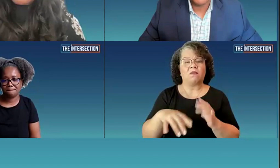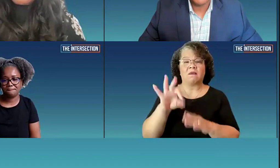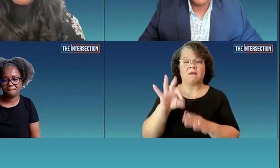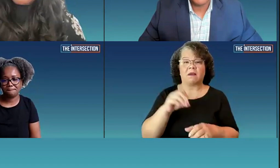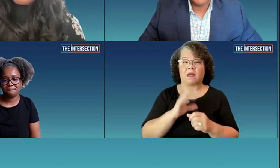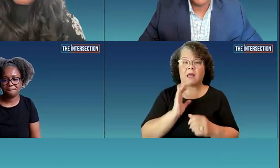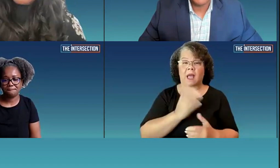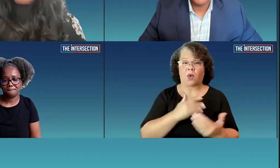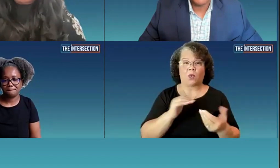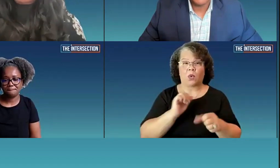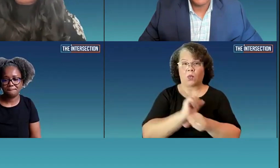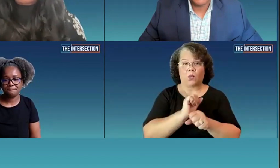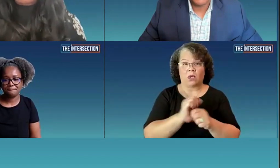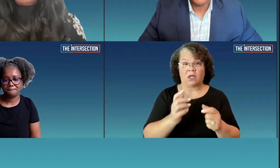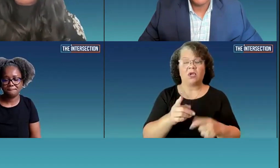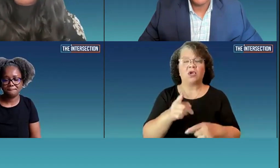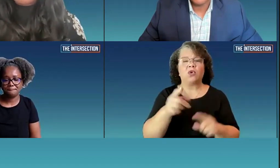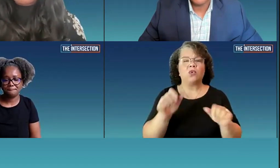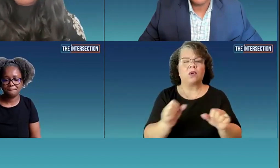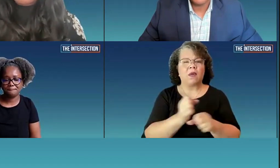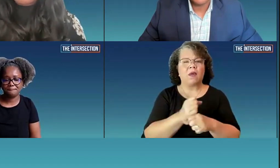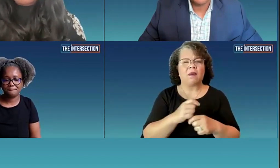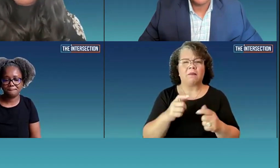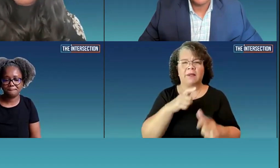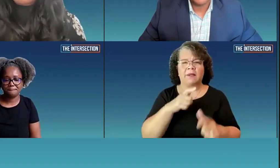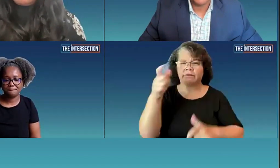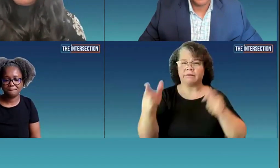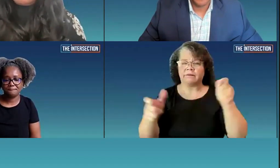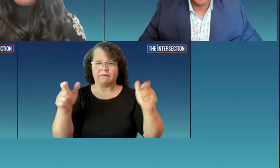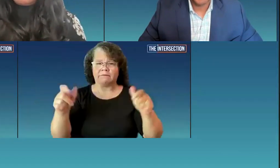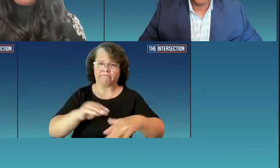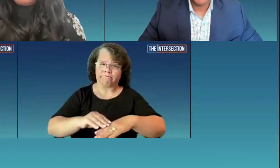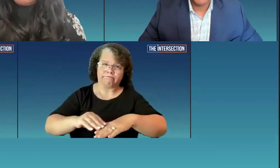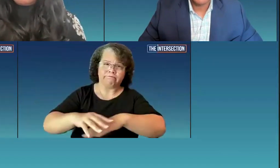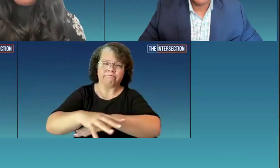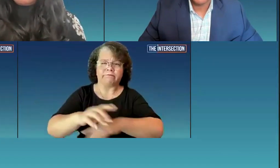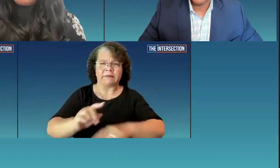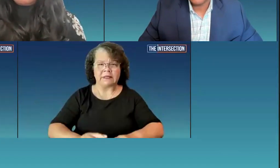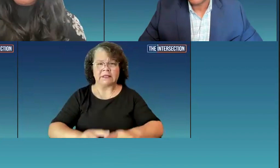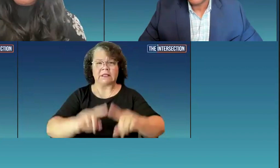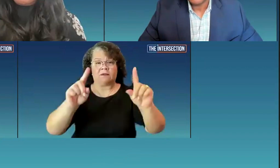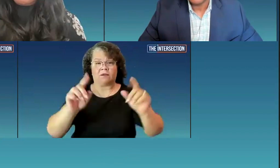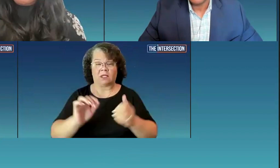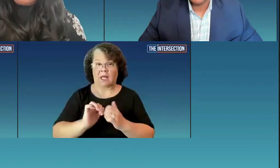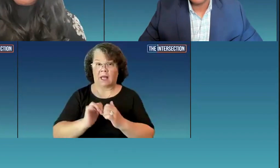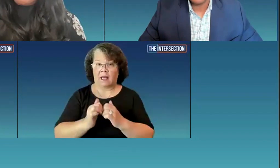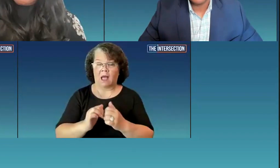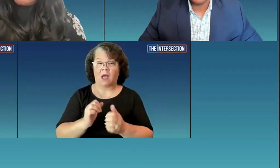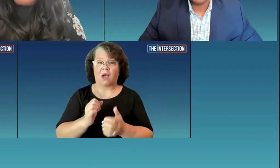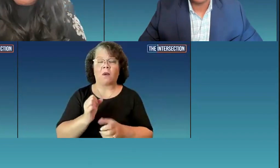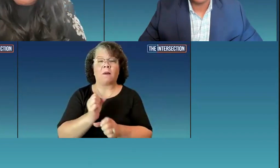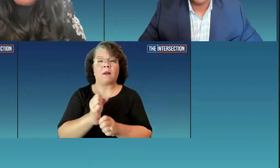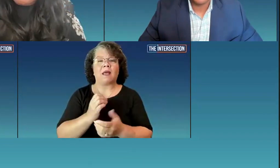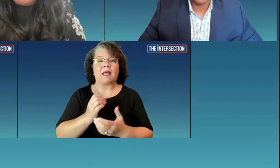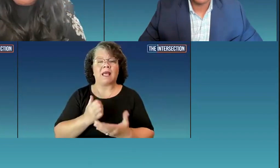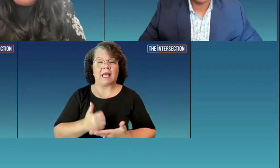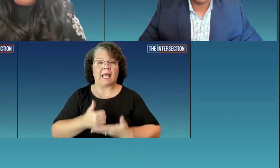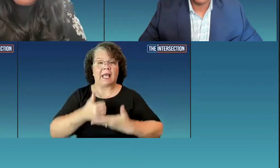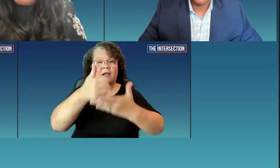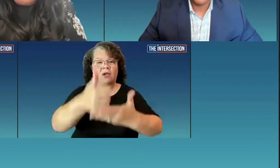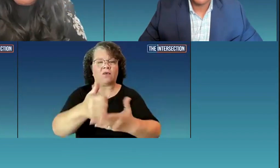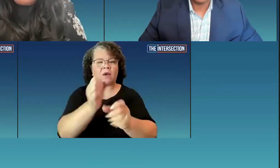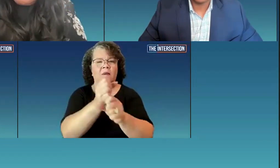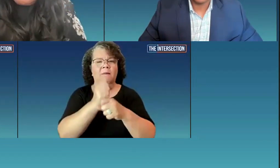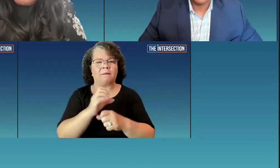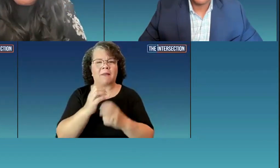you can make a mammoth difference by intervening and making care better in those areas, even